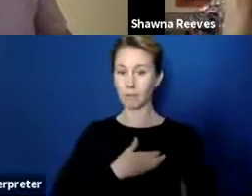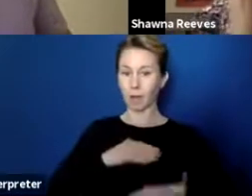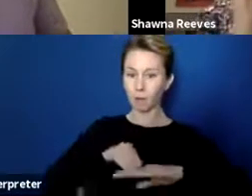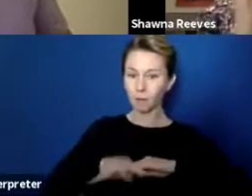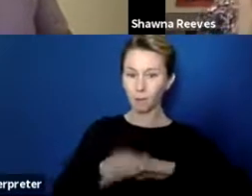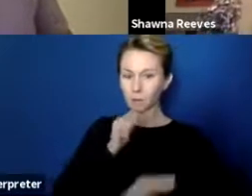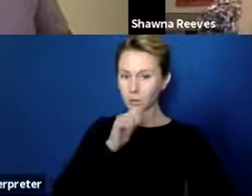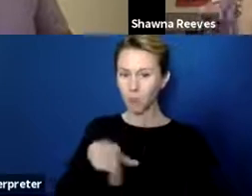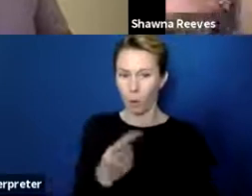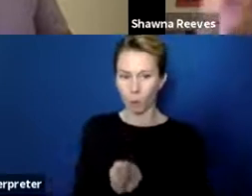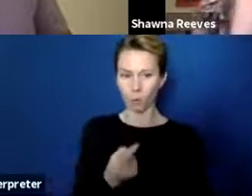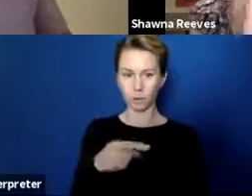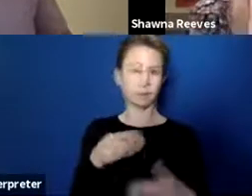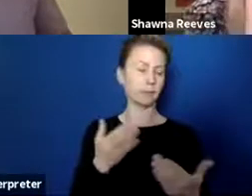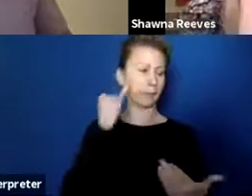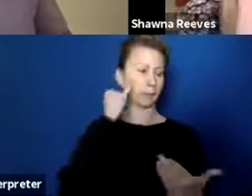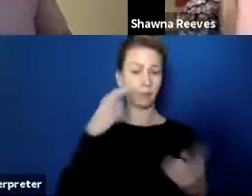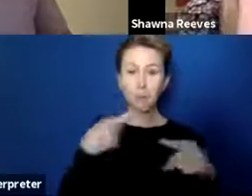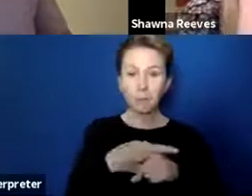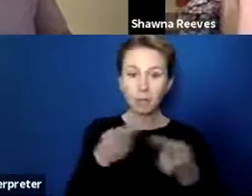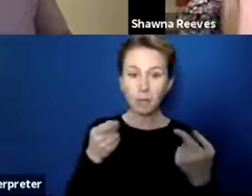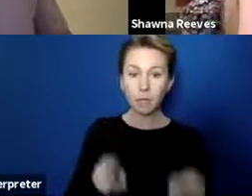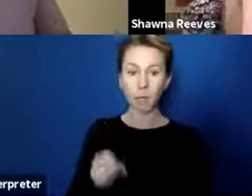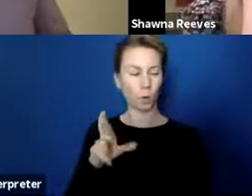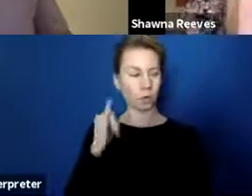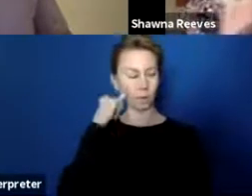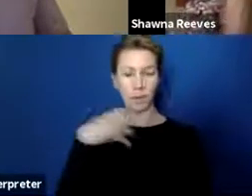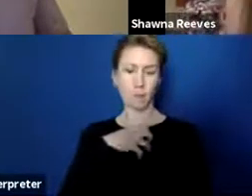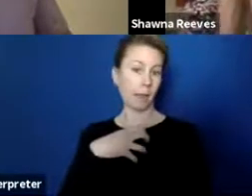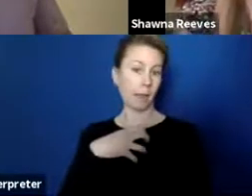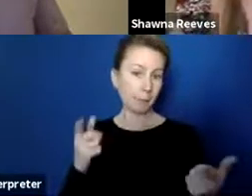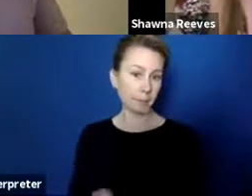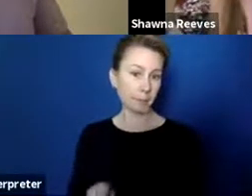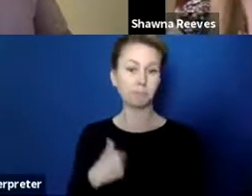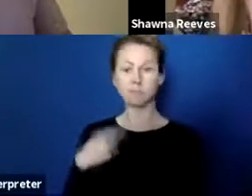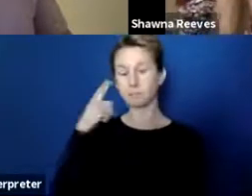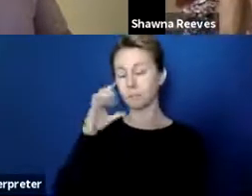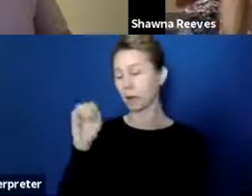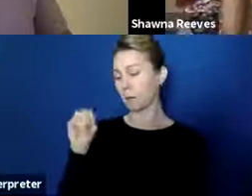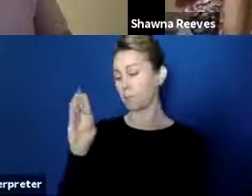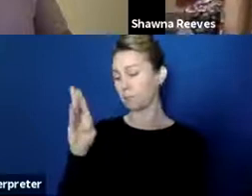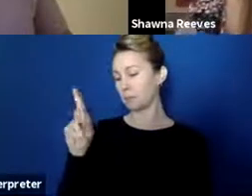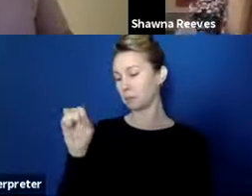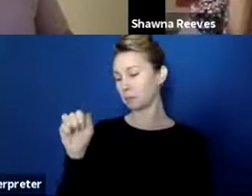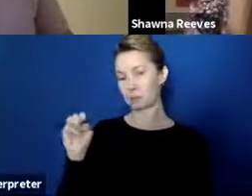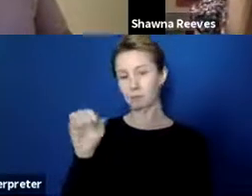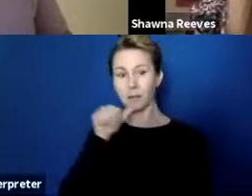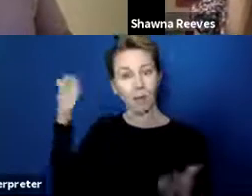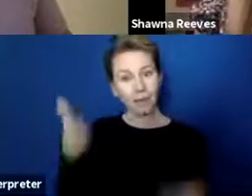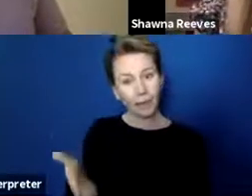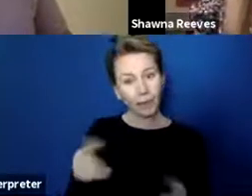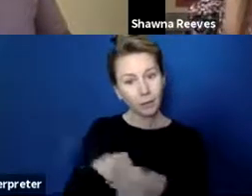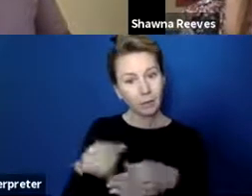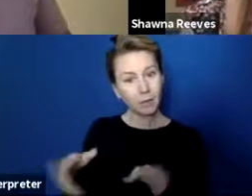the role of the ombudsman is felt well beyond that because we make unannounced visits and we make them frequently on a daily and weekly